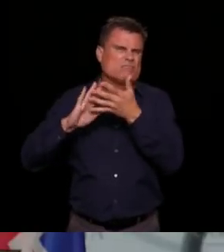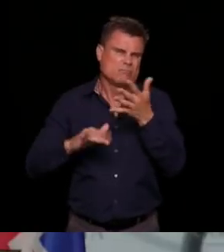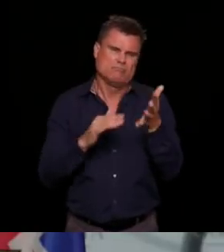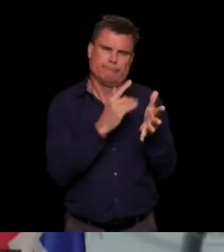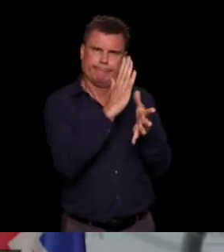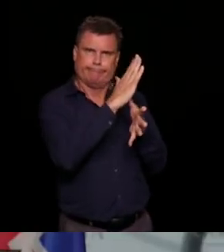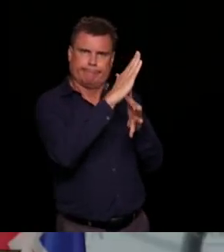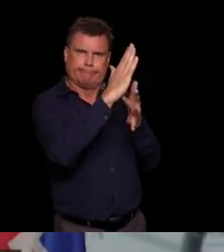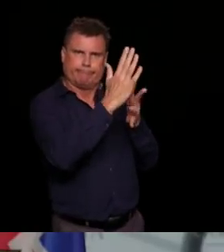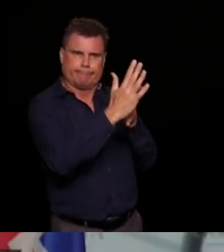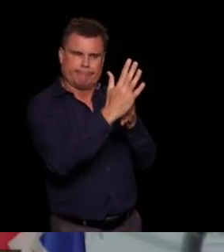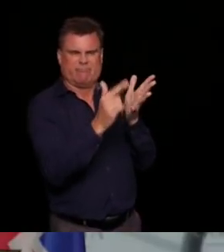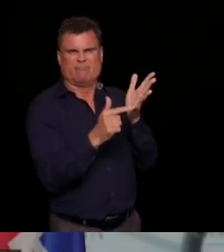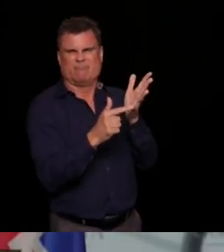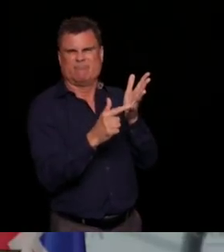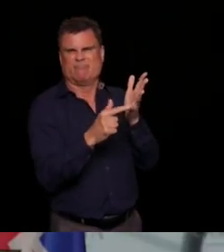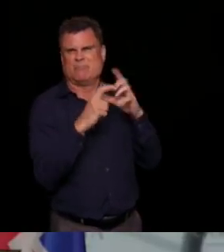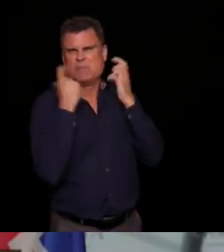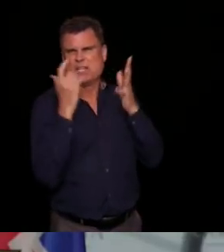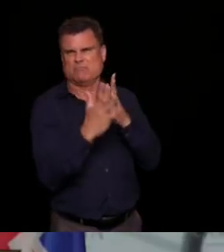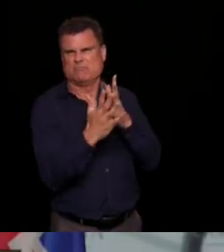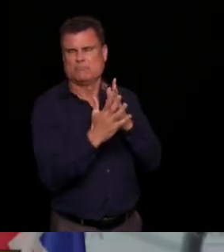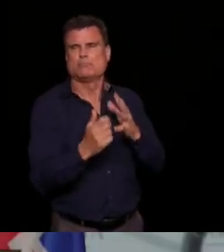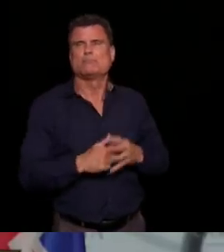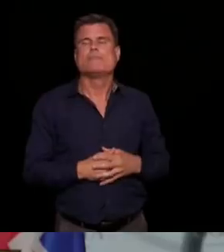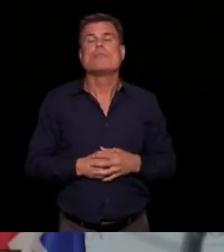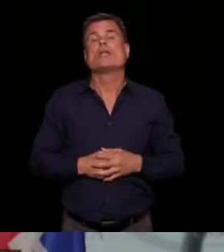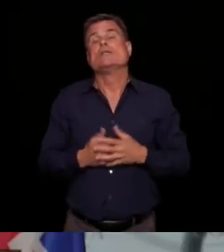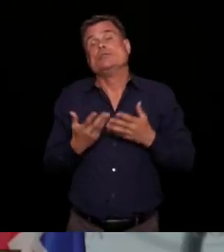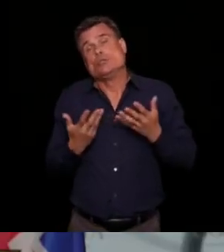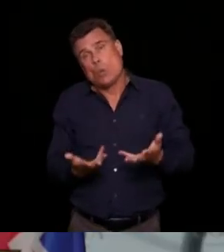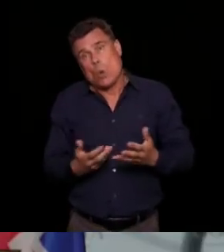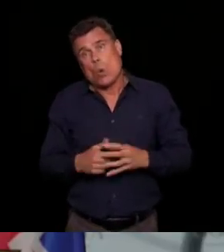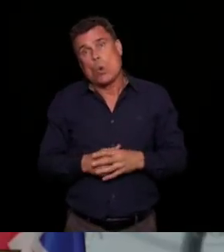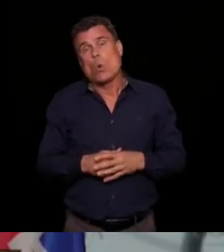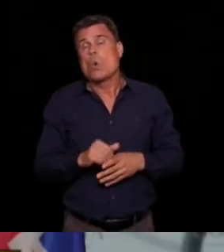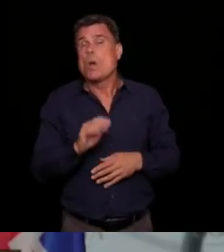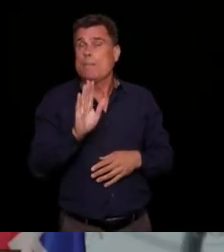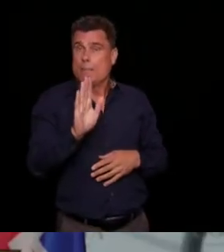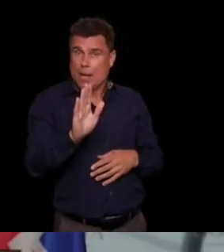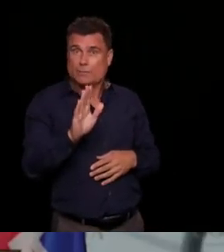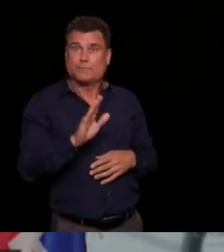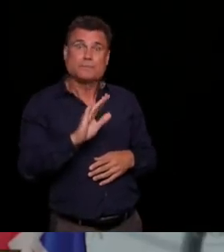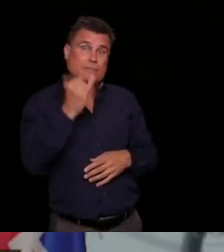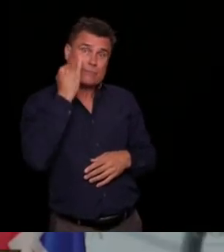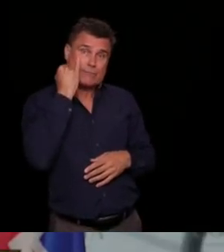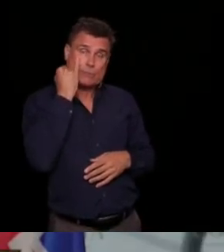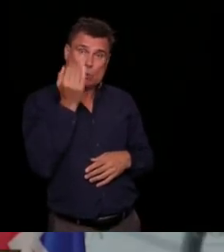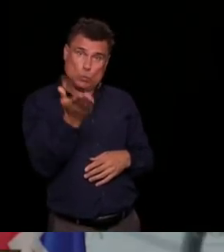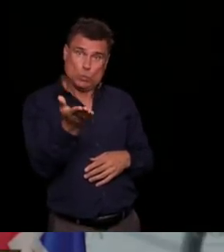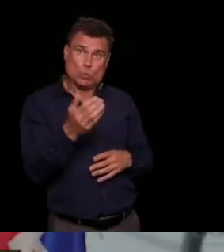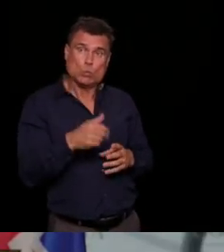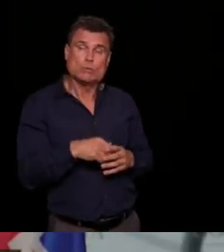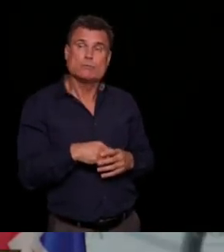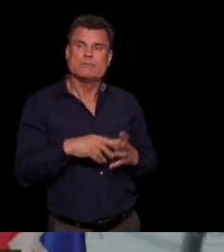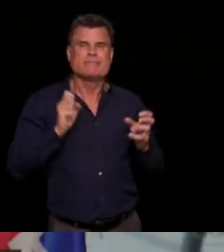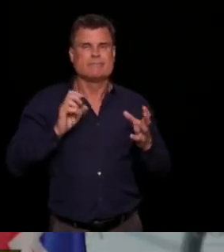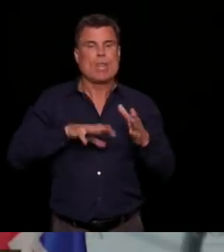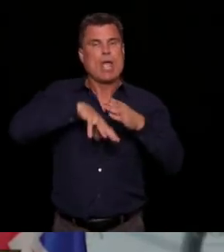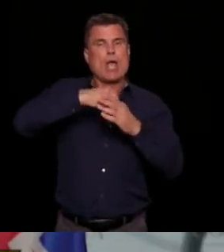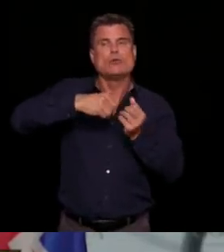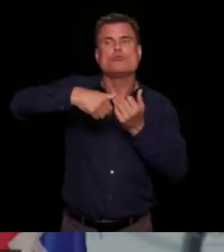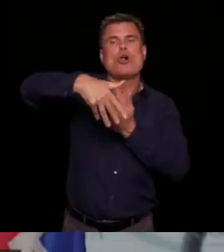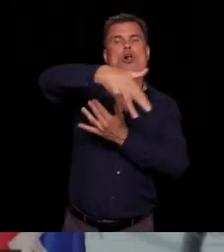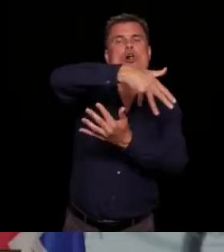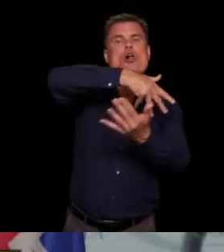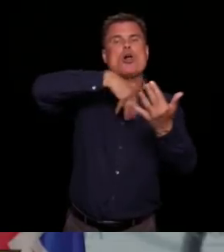context of situations where you are interacting with individuals who are whom you don't